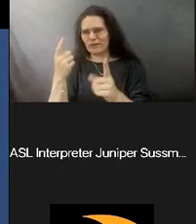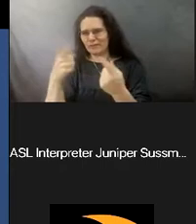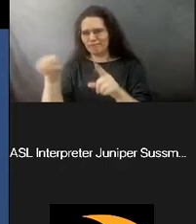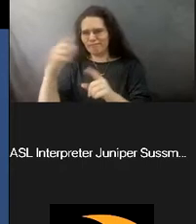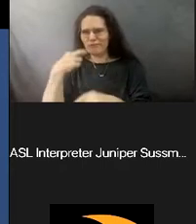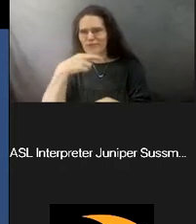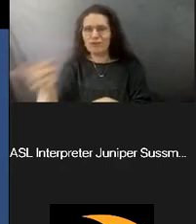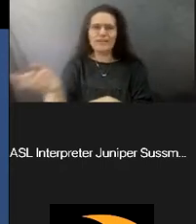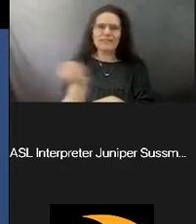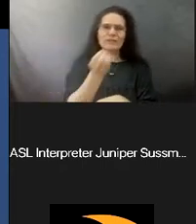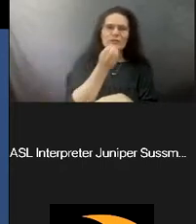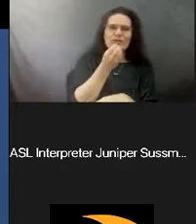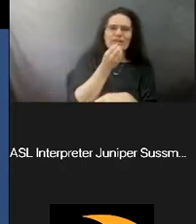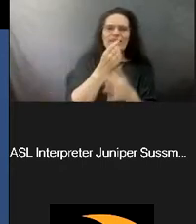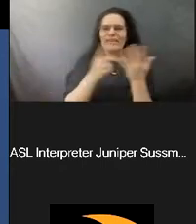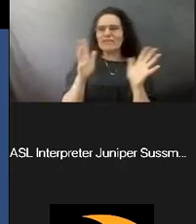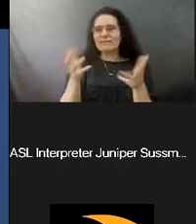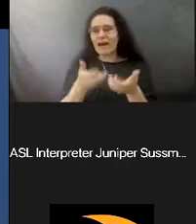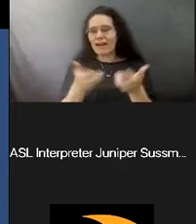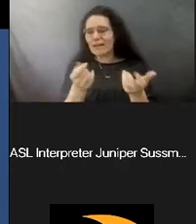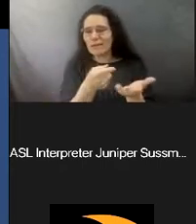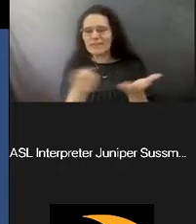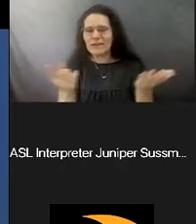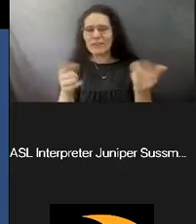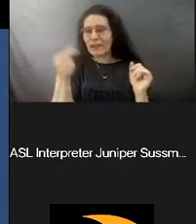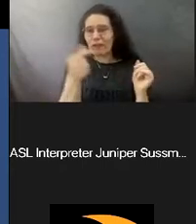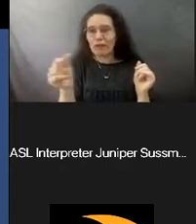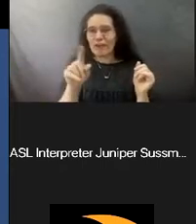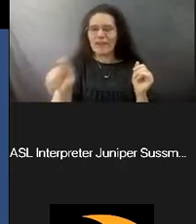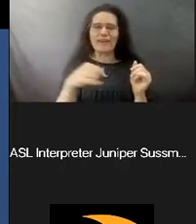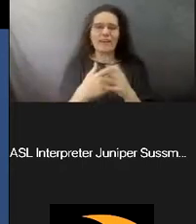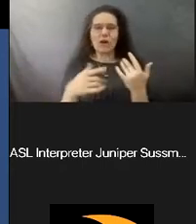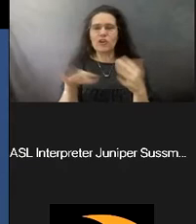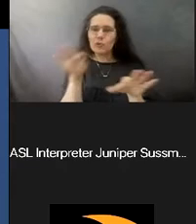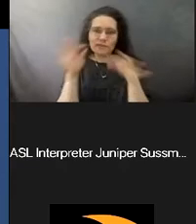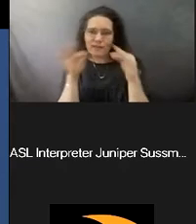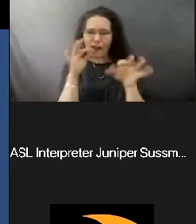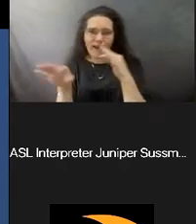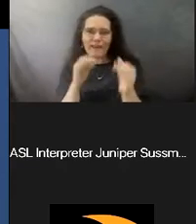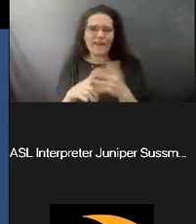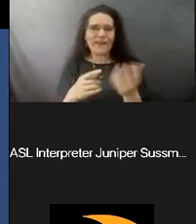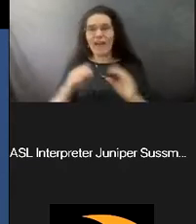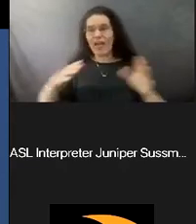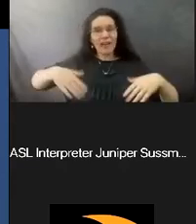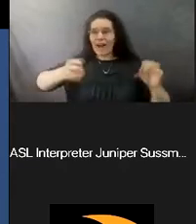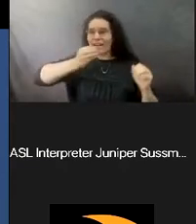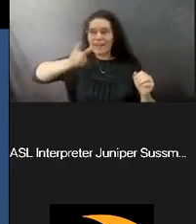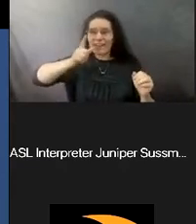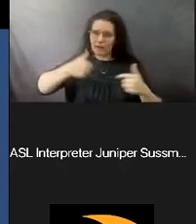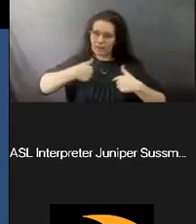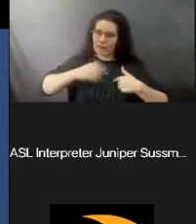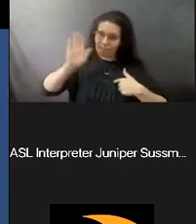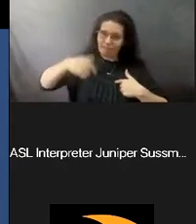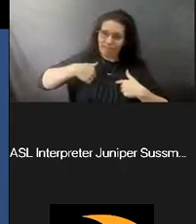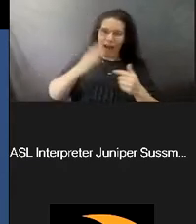eat some greens, salad? Are you grazing on snacks? Did you not have lunch yet, like some of us? We hope